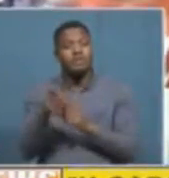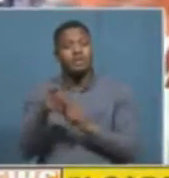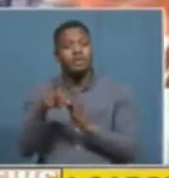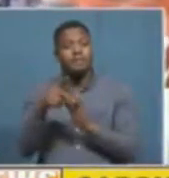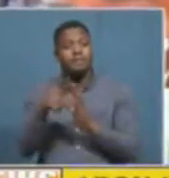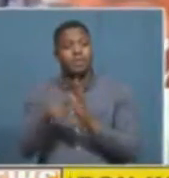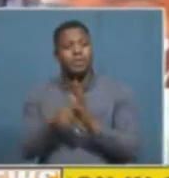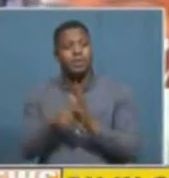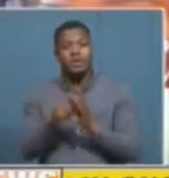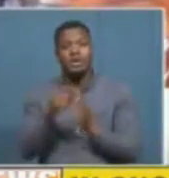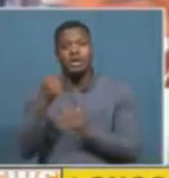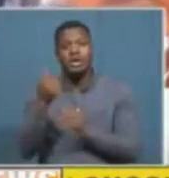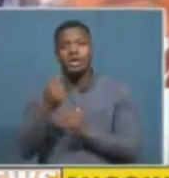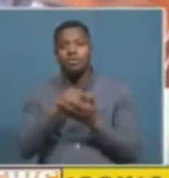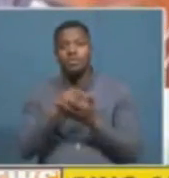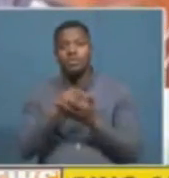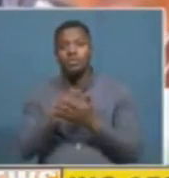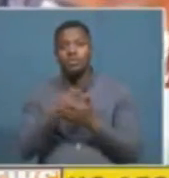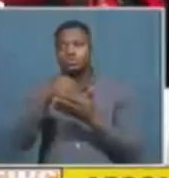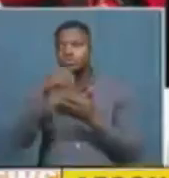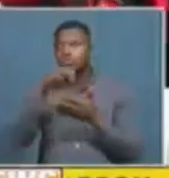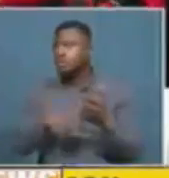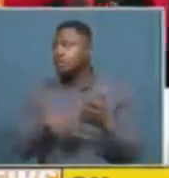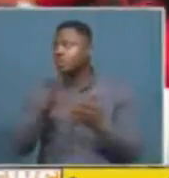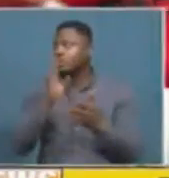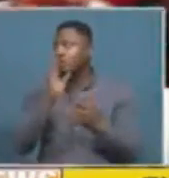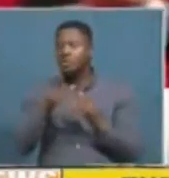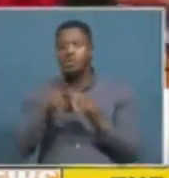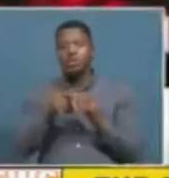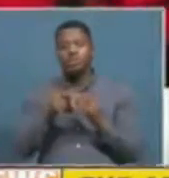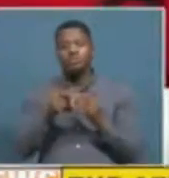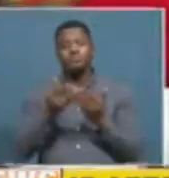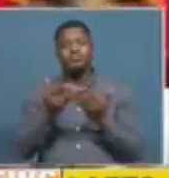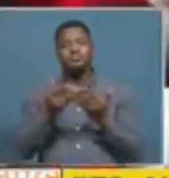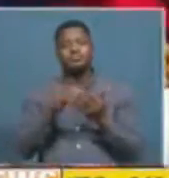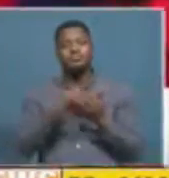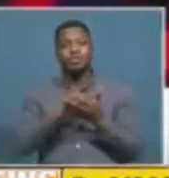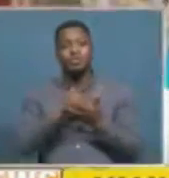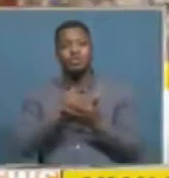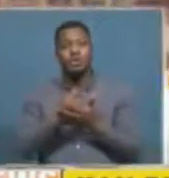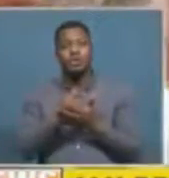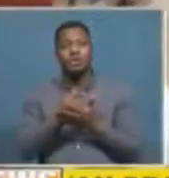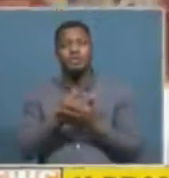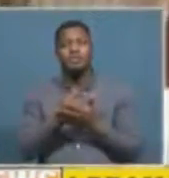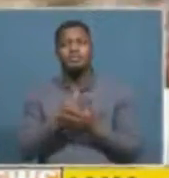only graduate students were accommodated physically for the graduation ceremony.